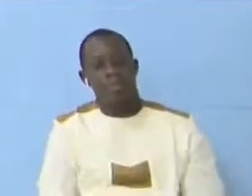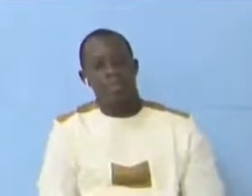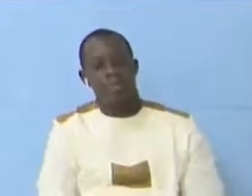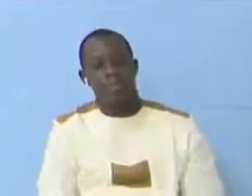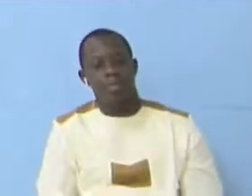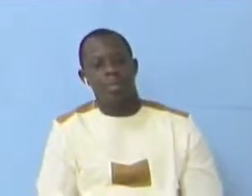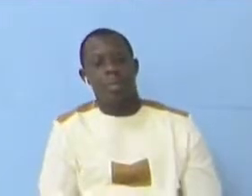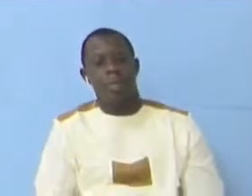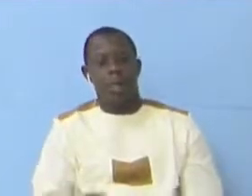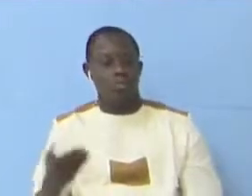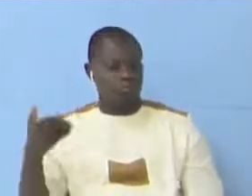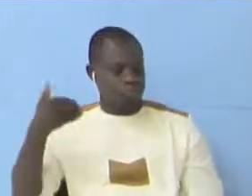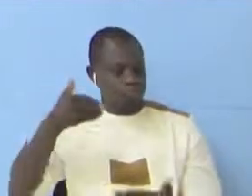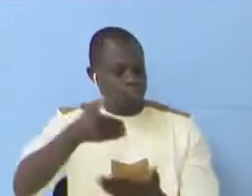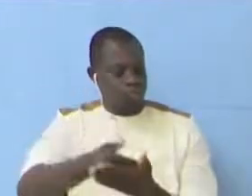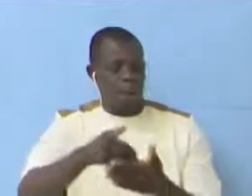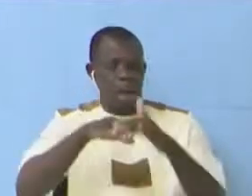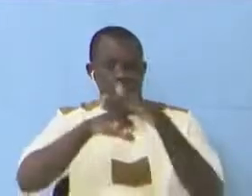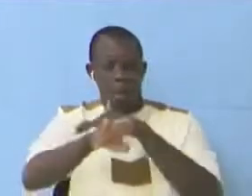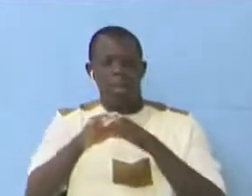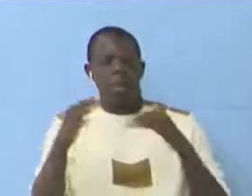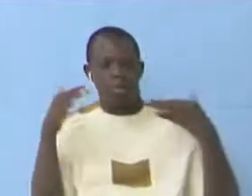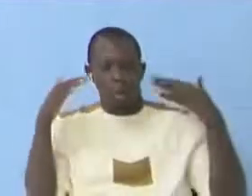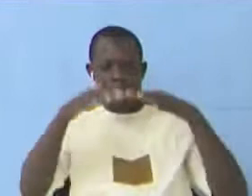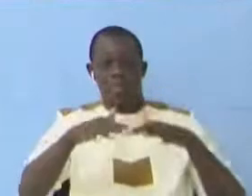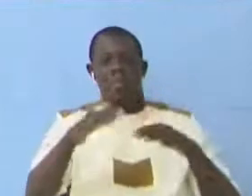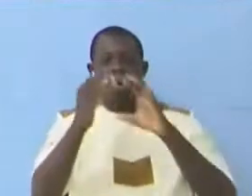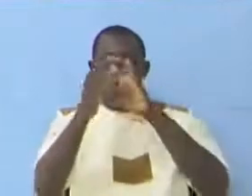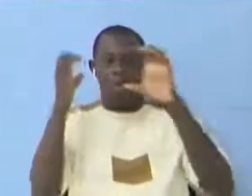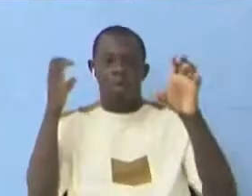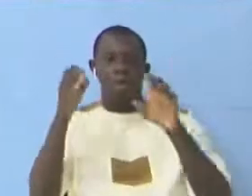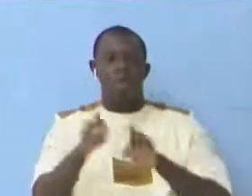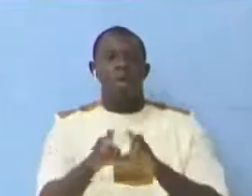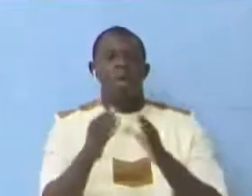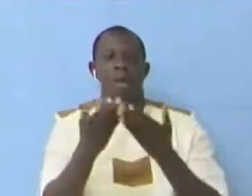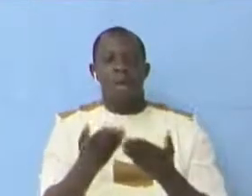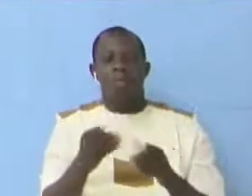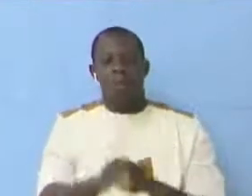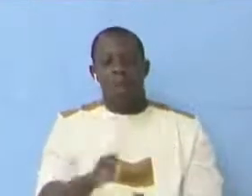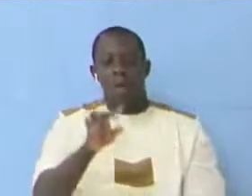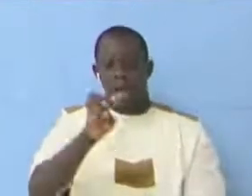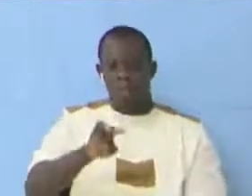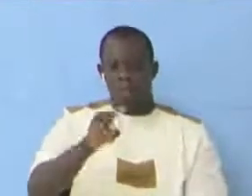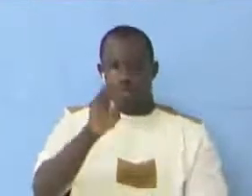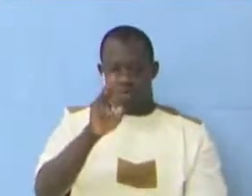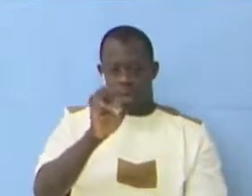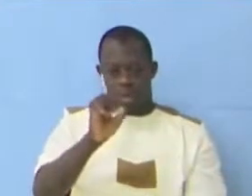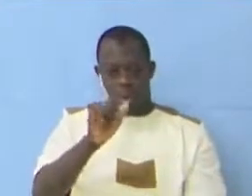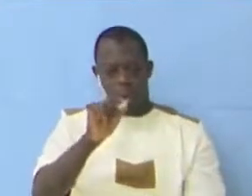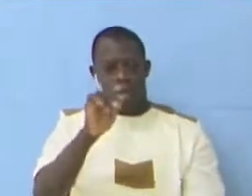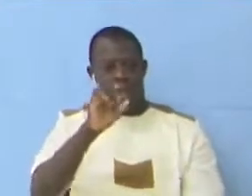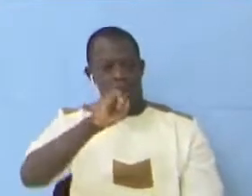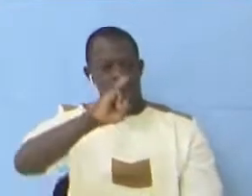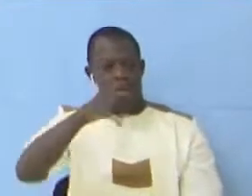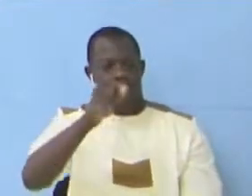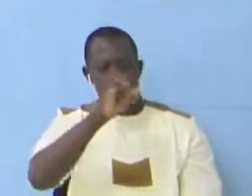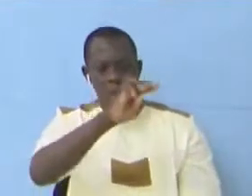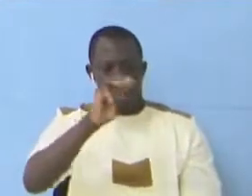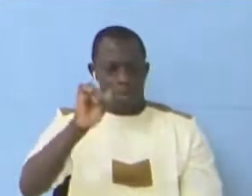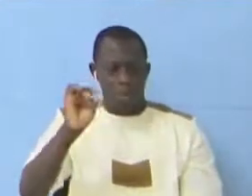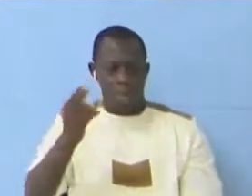Until we entered the conference hall. So Musa Jame said, take Ngur and Diba outside.